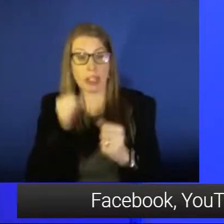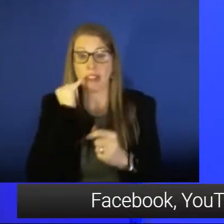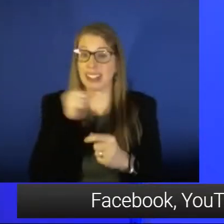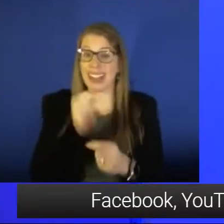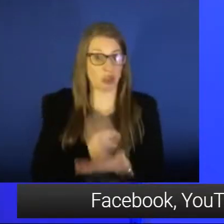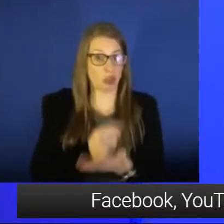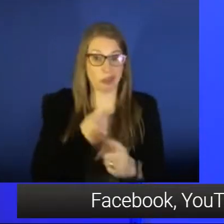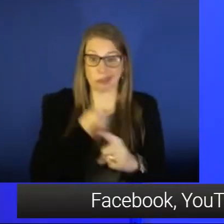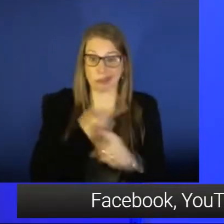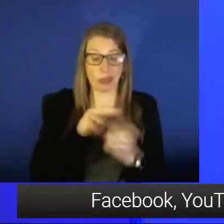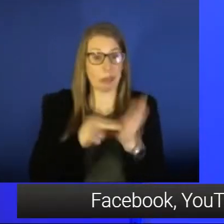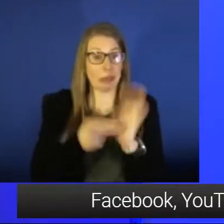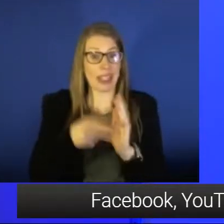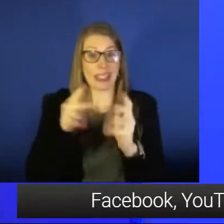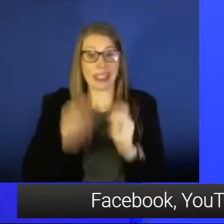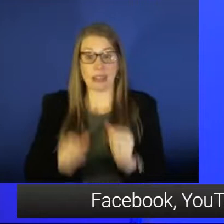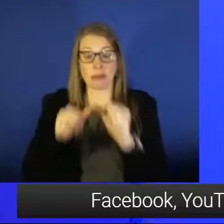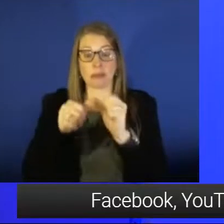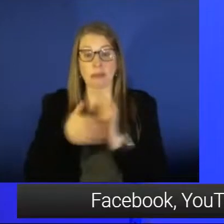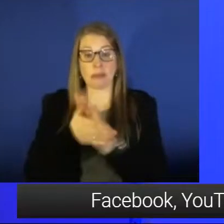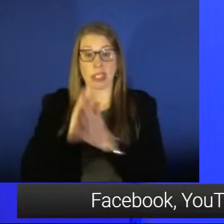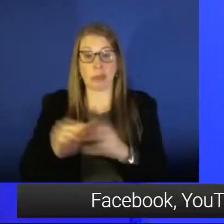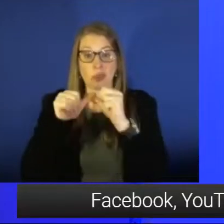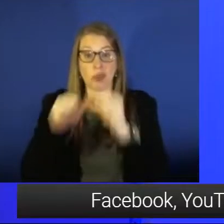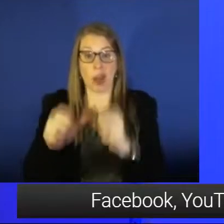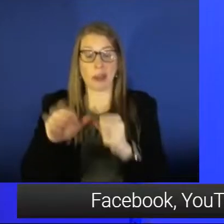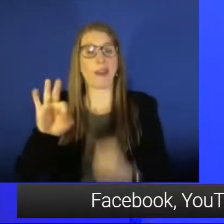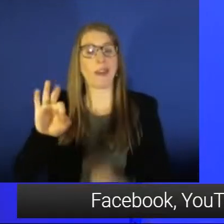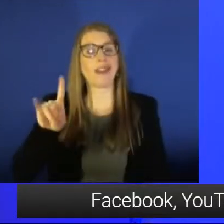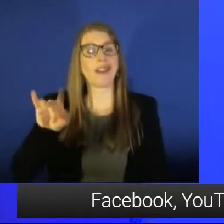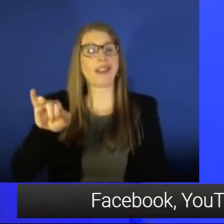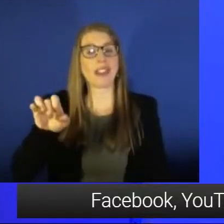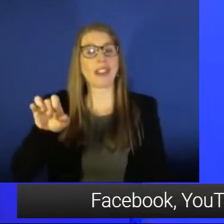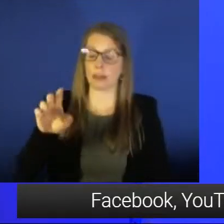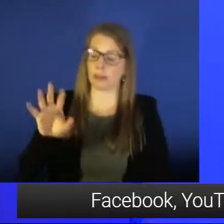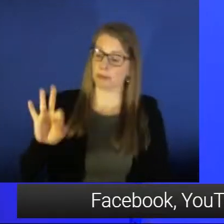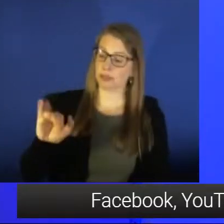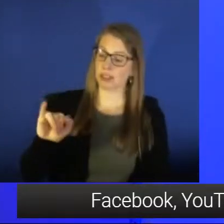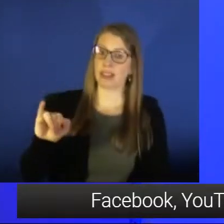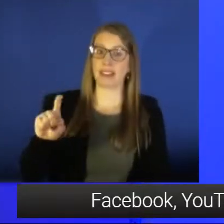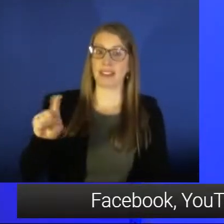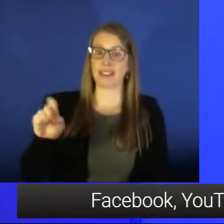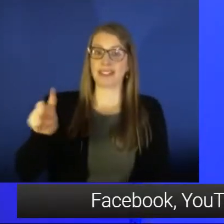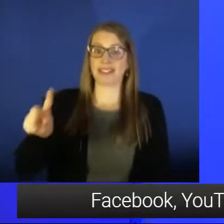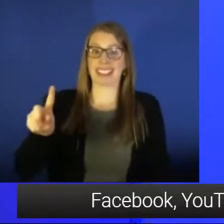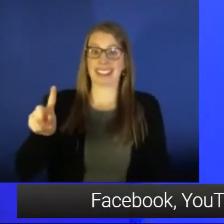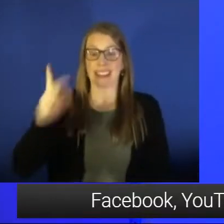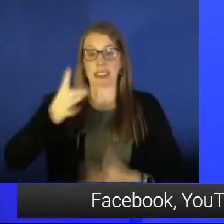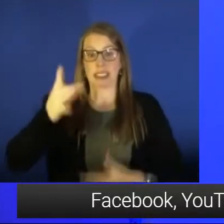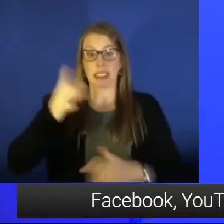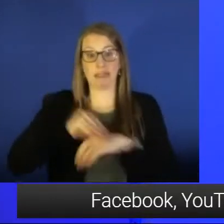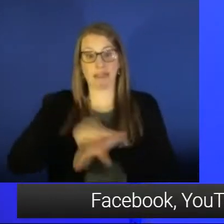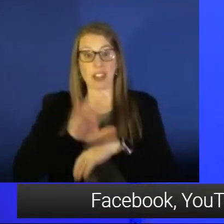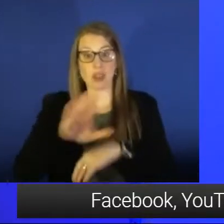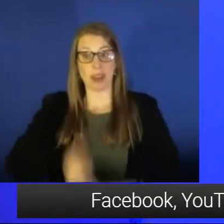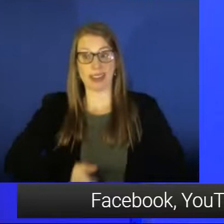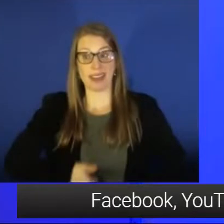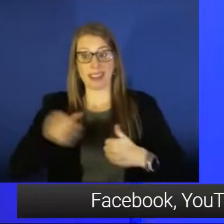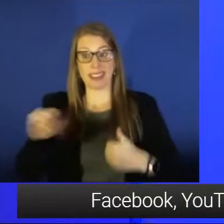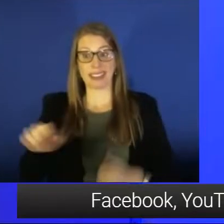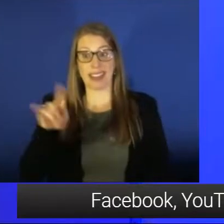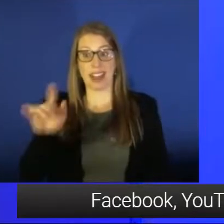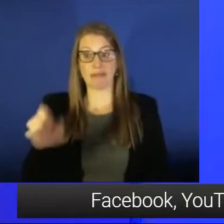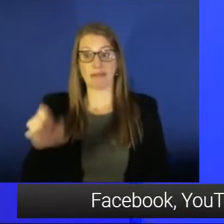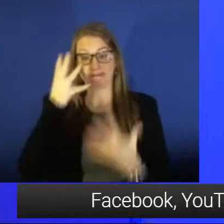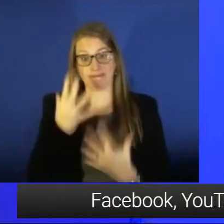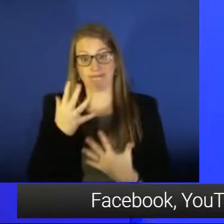chronic and fixed disease, and it'll affect your lifestyle. So again, unfortunately, if you